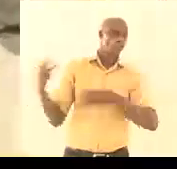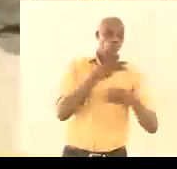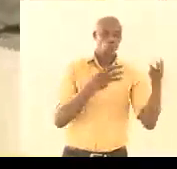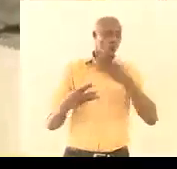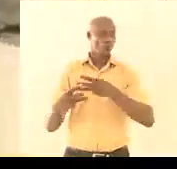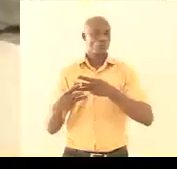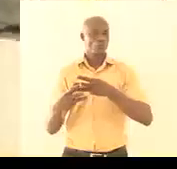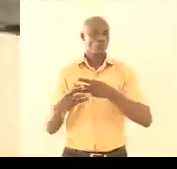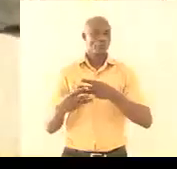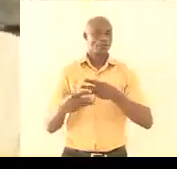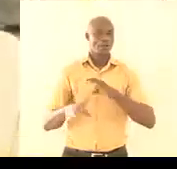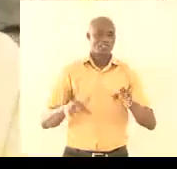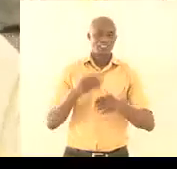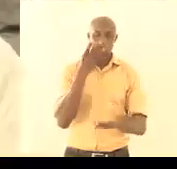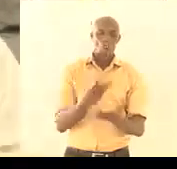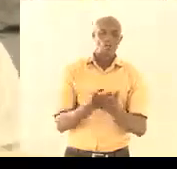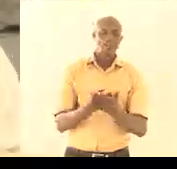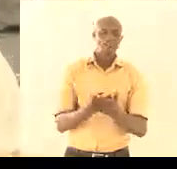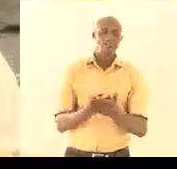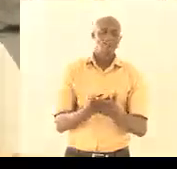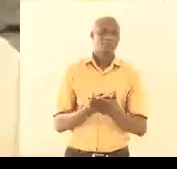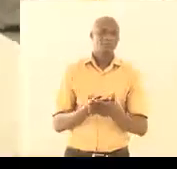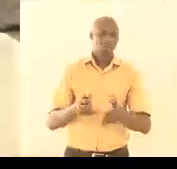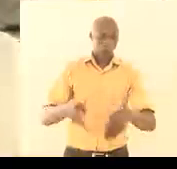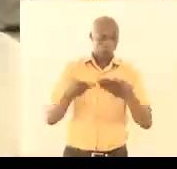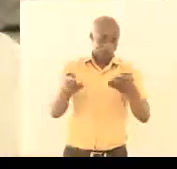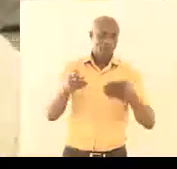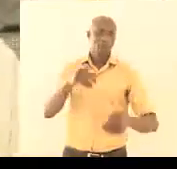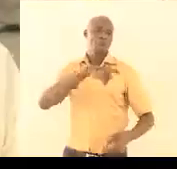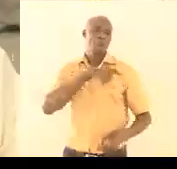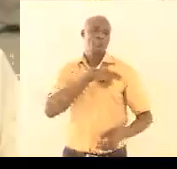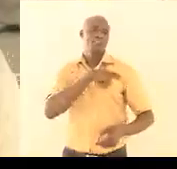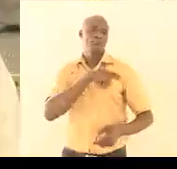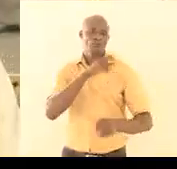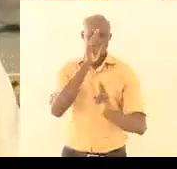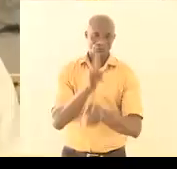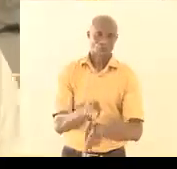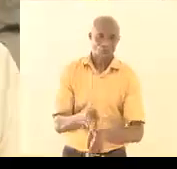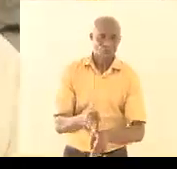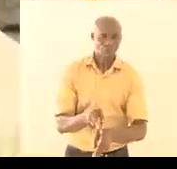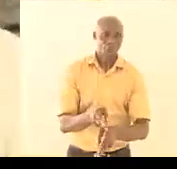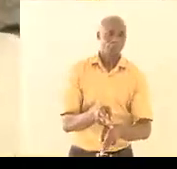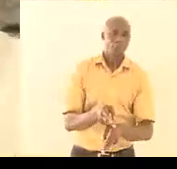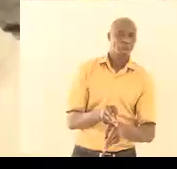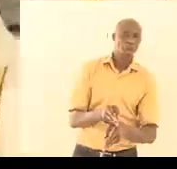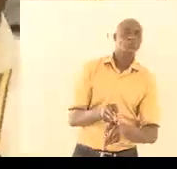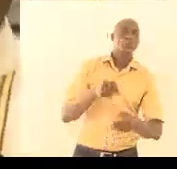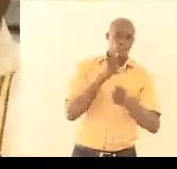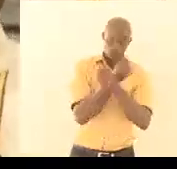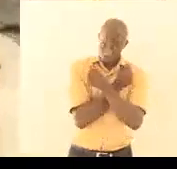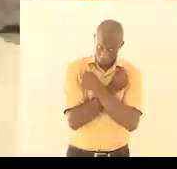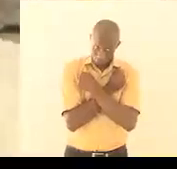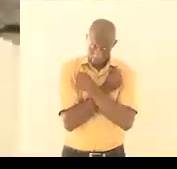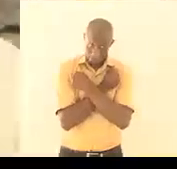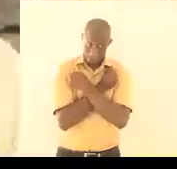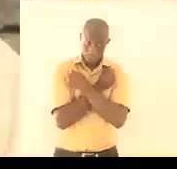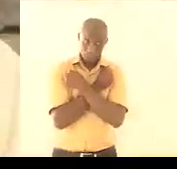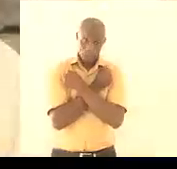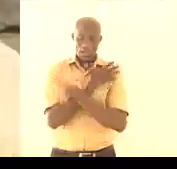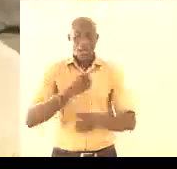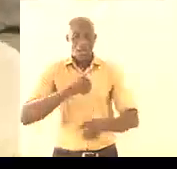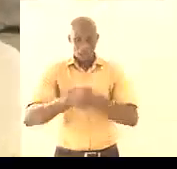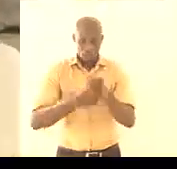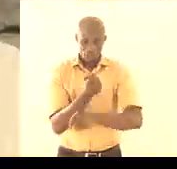will give a badge of honor. The wounds we sustain in the process of loving, they are badges of honor. I told you that love